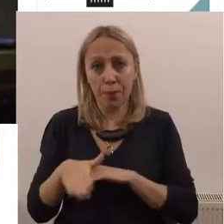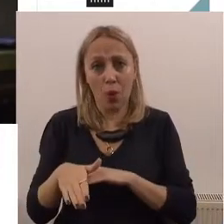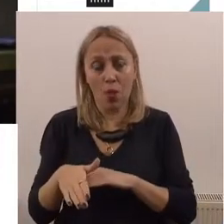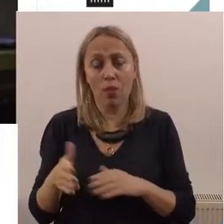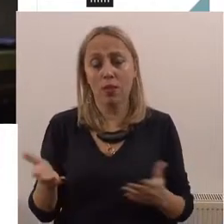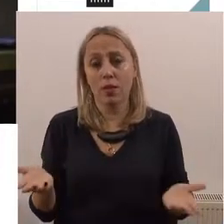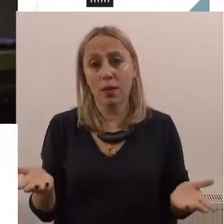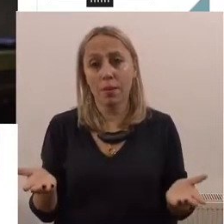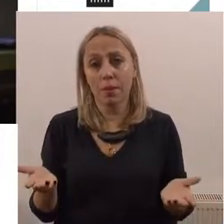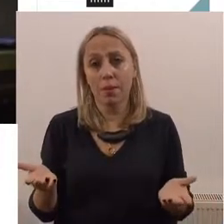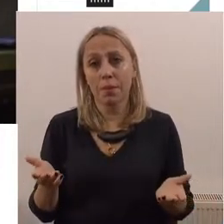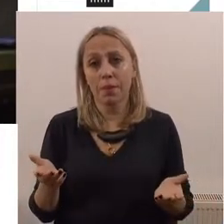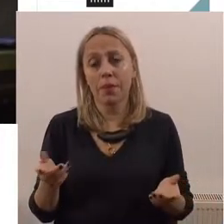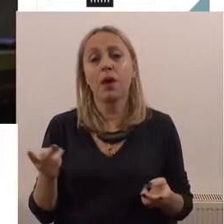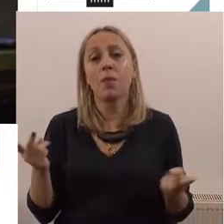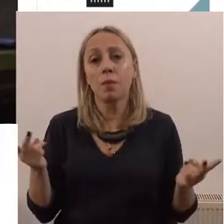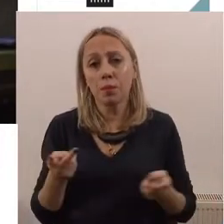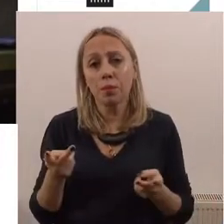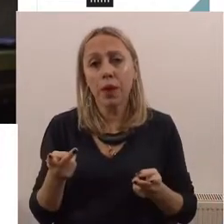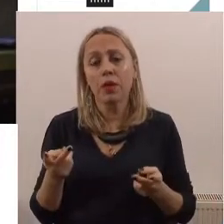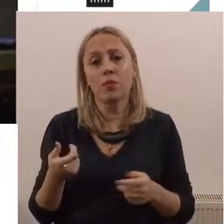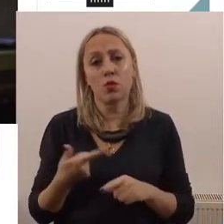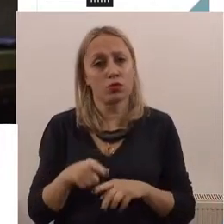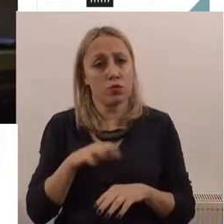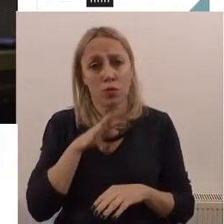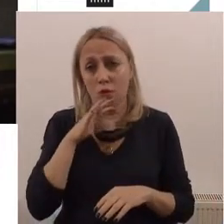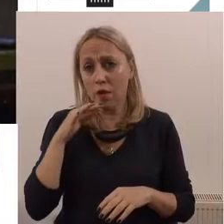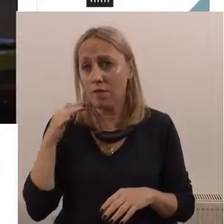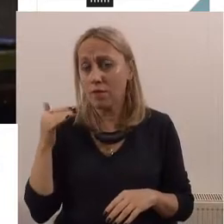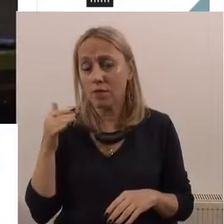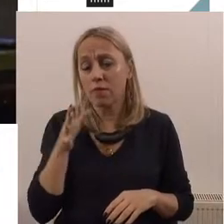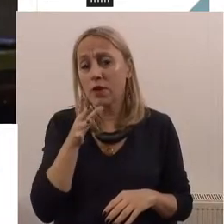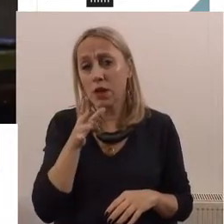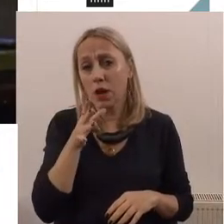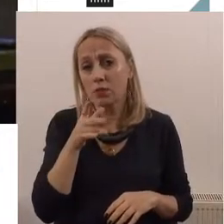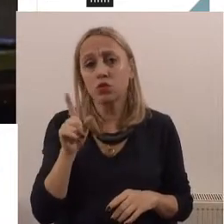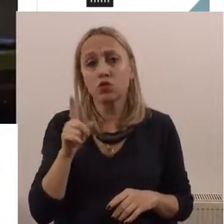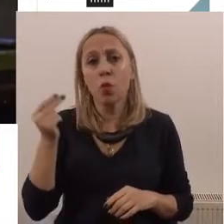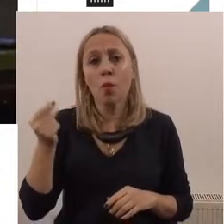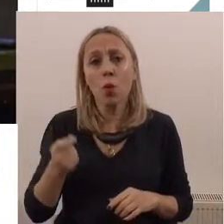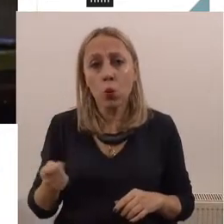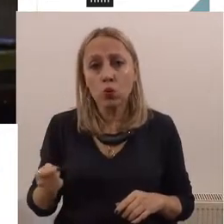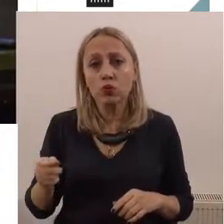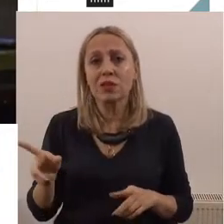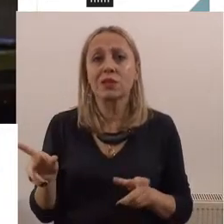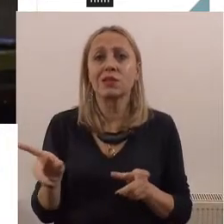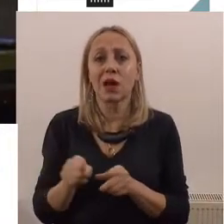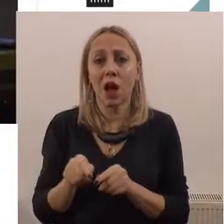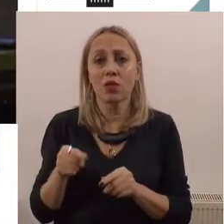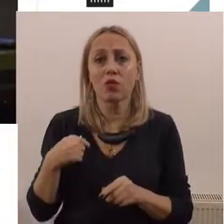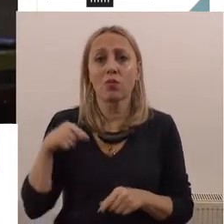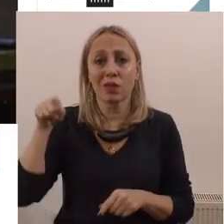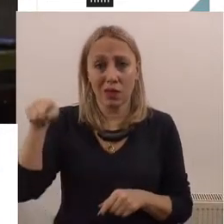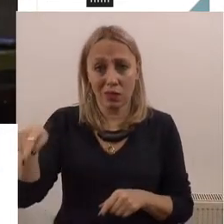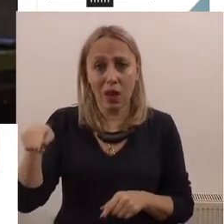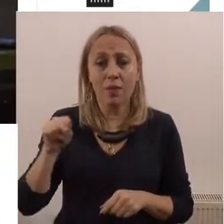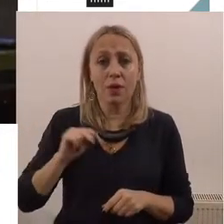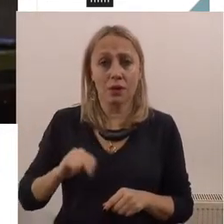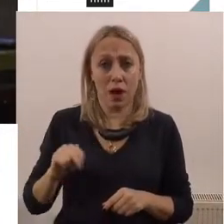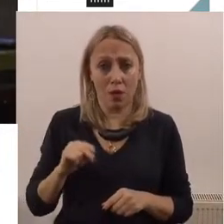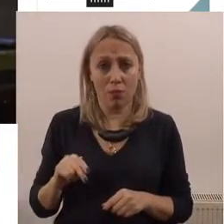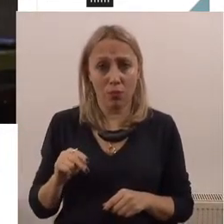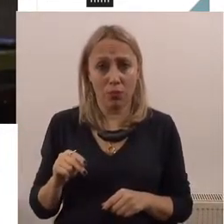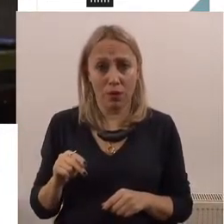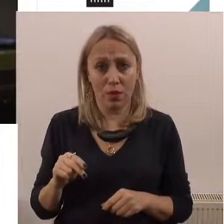And often it was very difficult, because people were tightly packed around the table, and it took some time